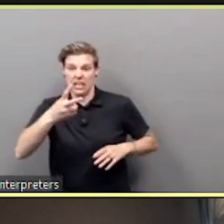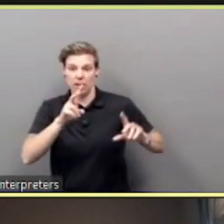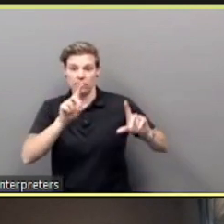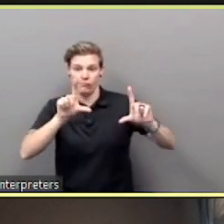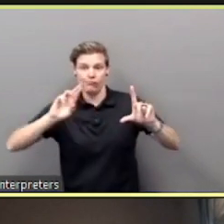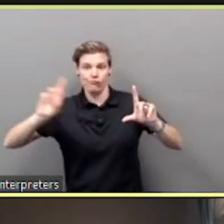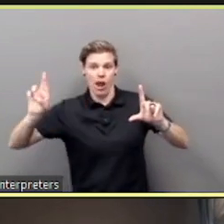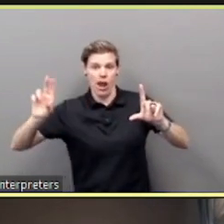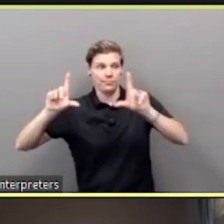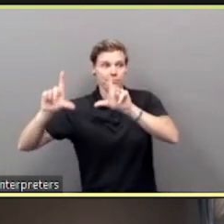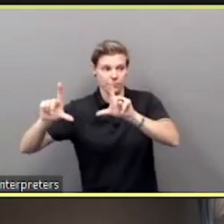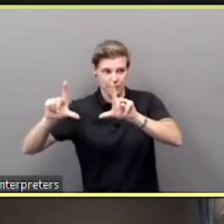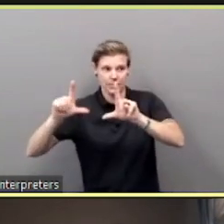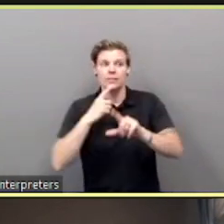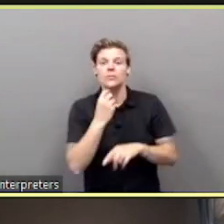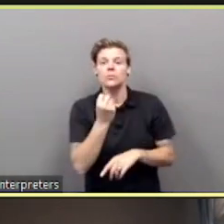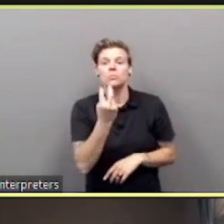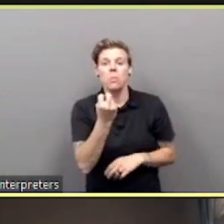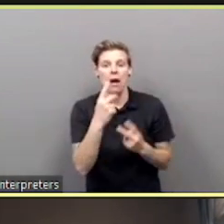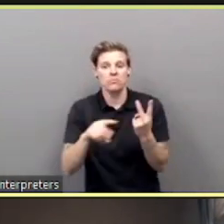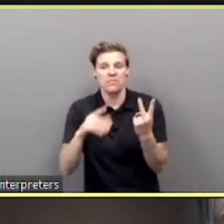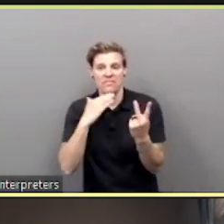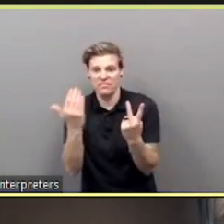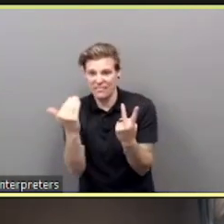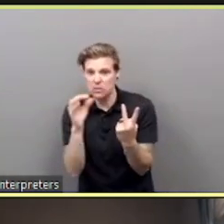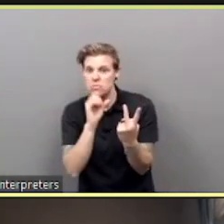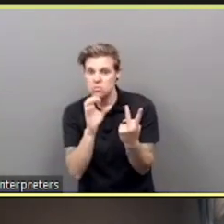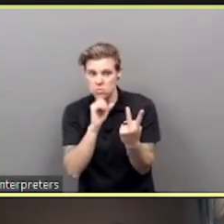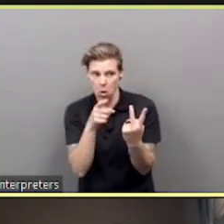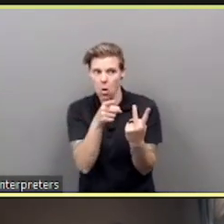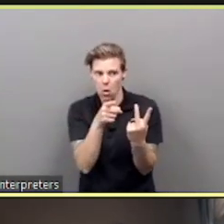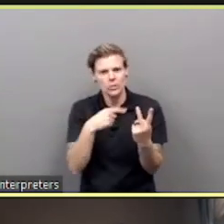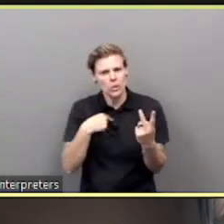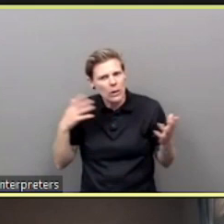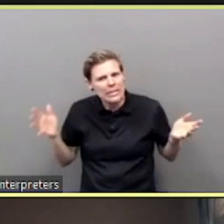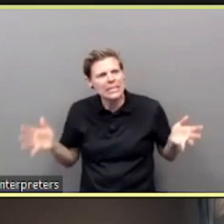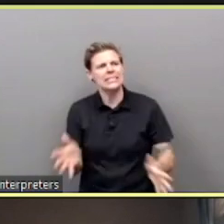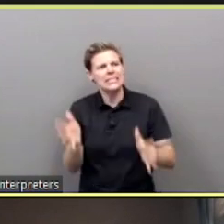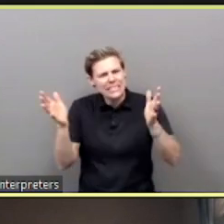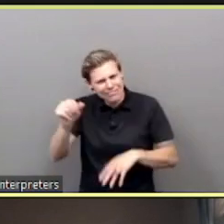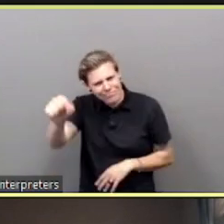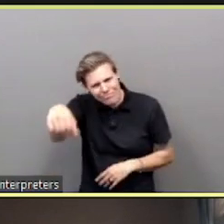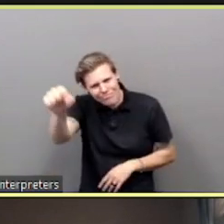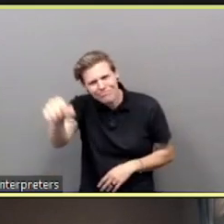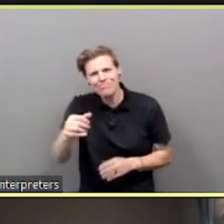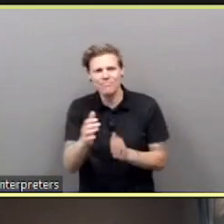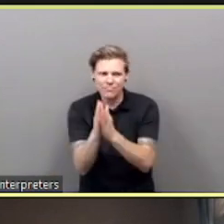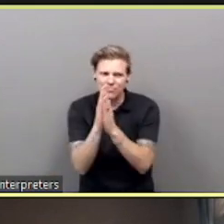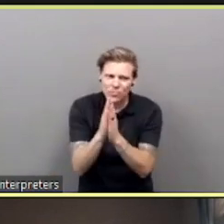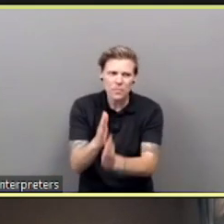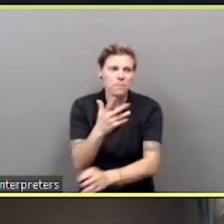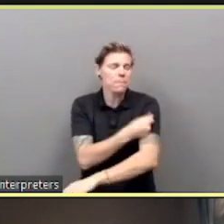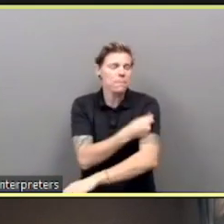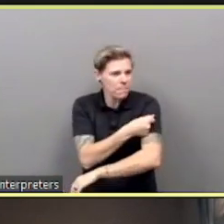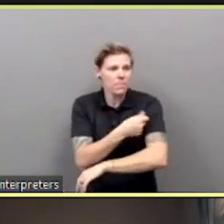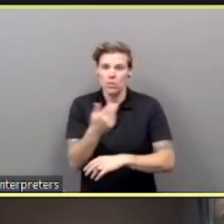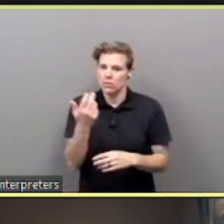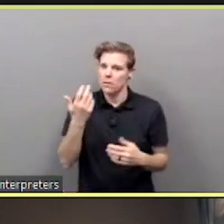on working on helping people get vaccinated because that's our best way out of this pandemic. Next slide.